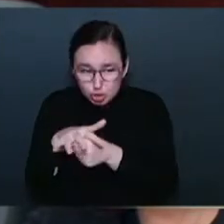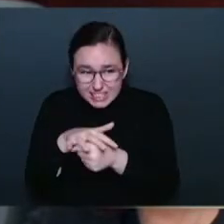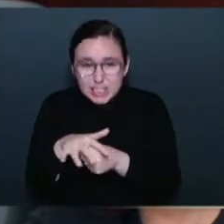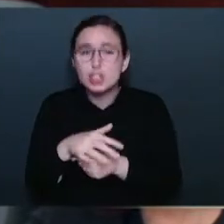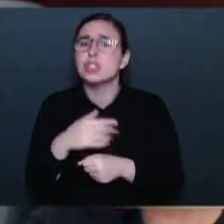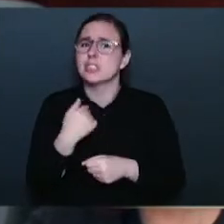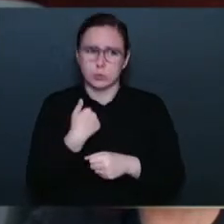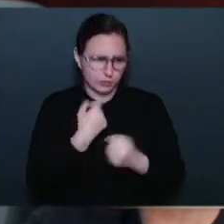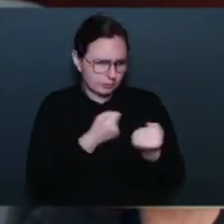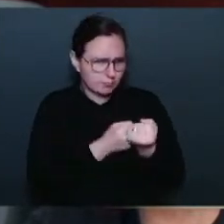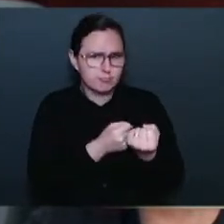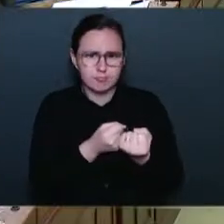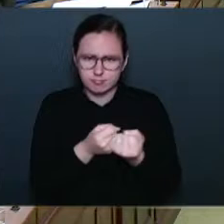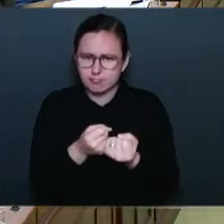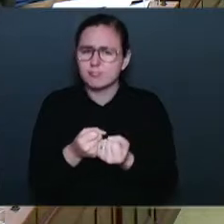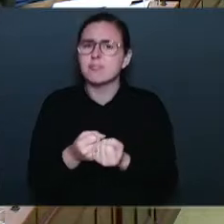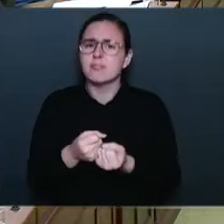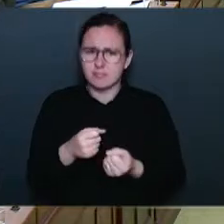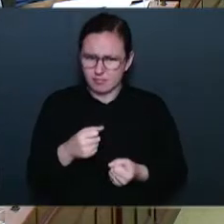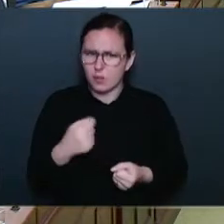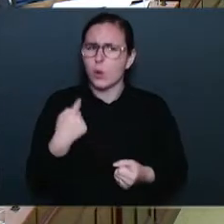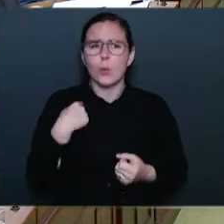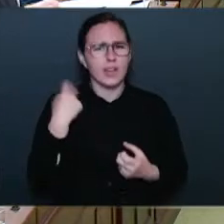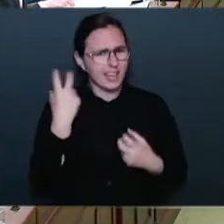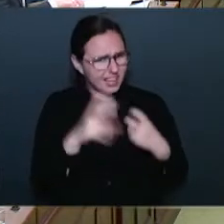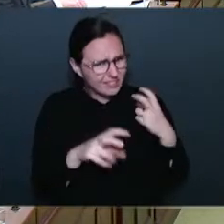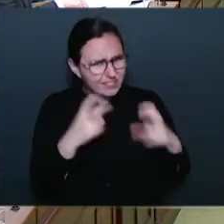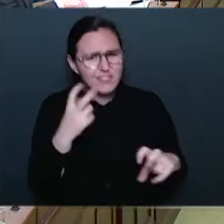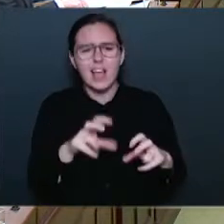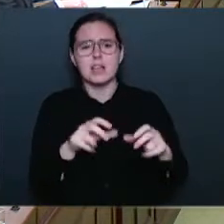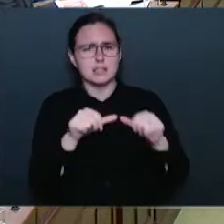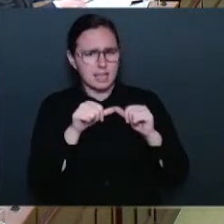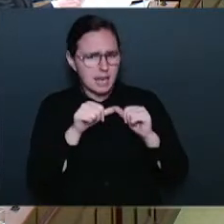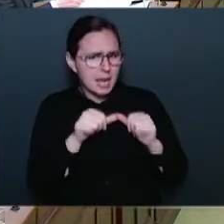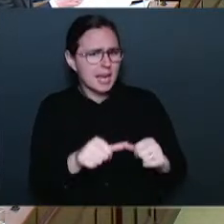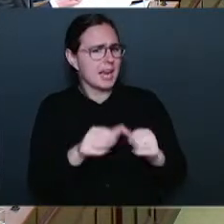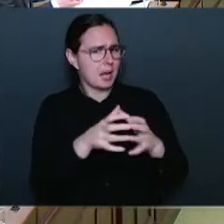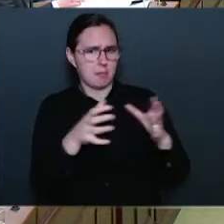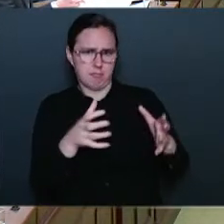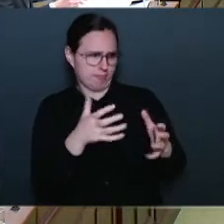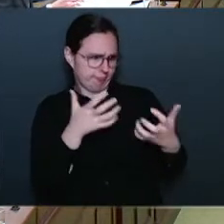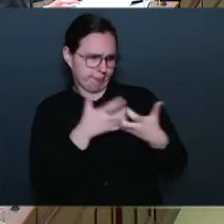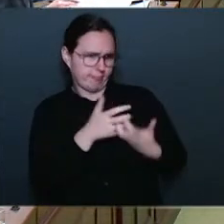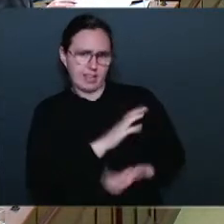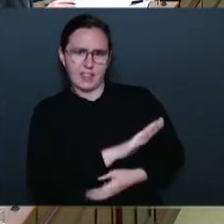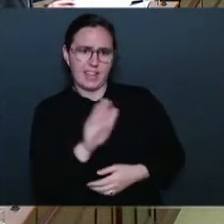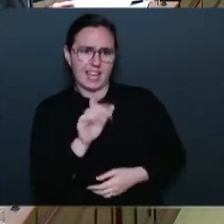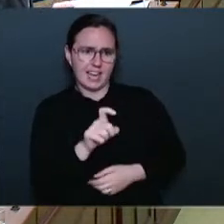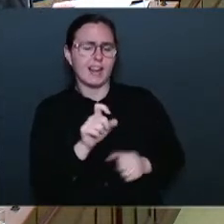infrastructure for albertans in the future The Honorable member for Edmonton Castle Downs